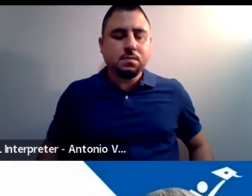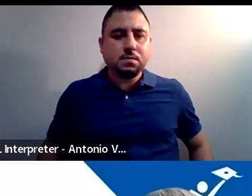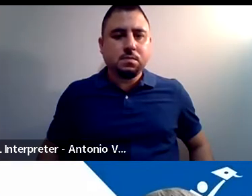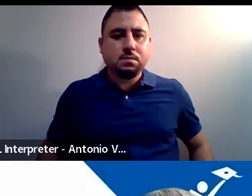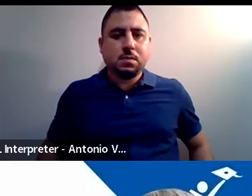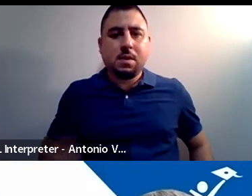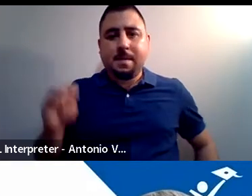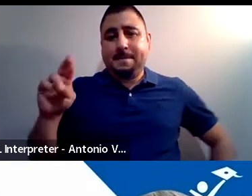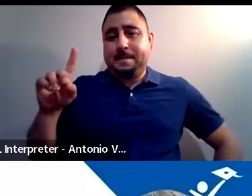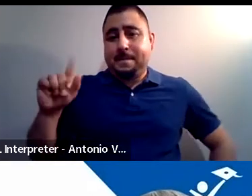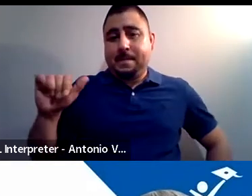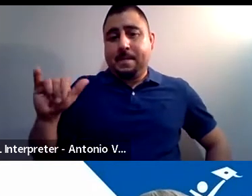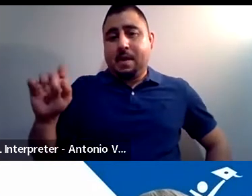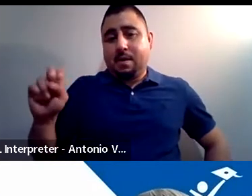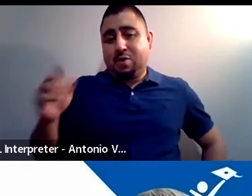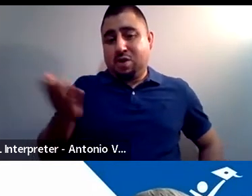Mr. Payton, are you here?